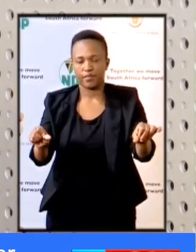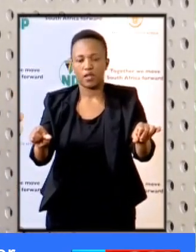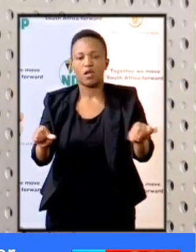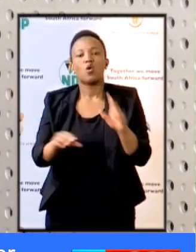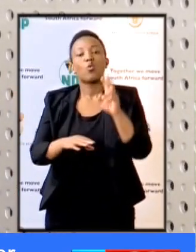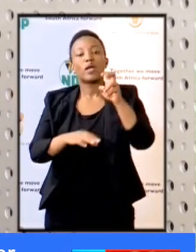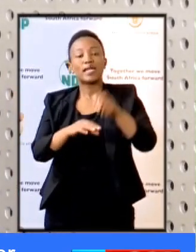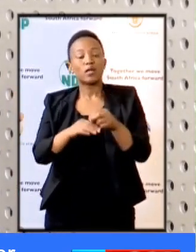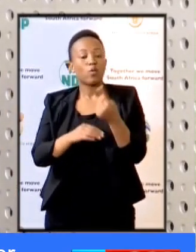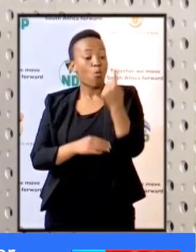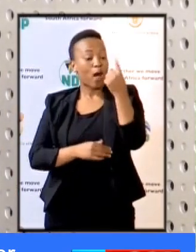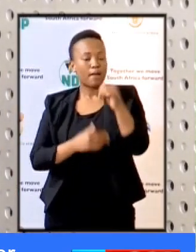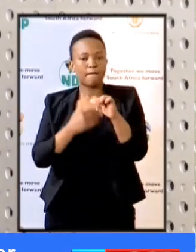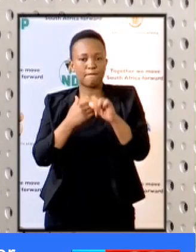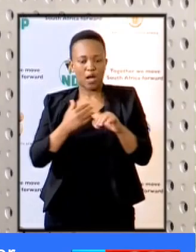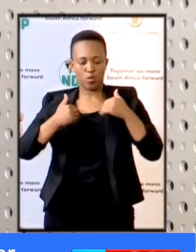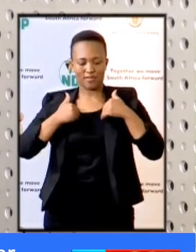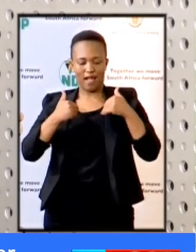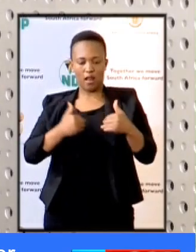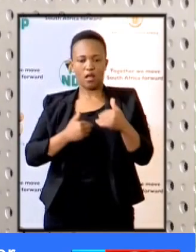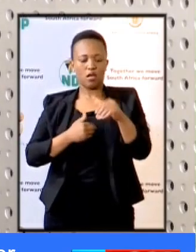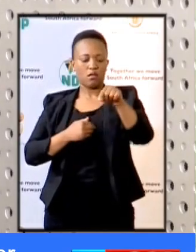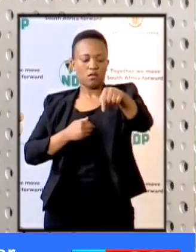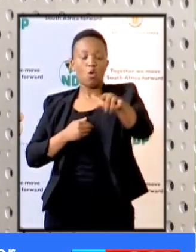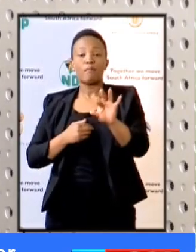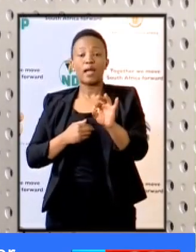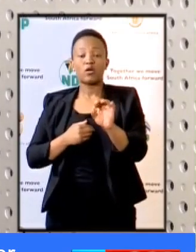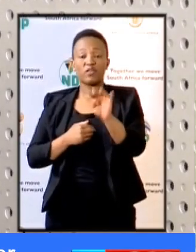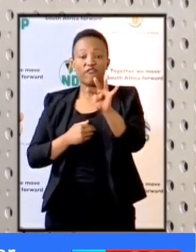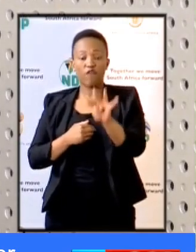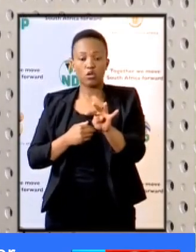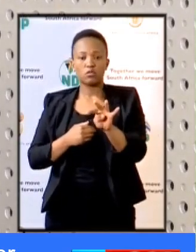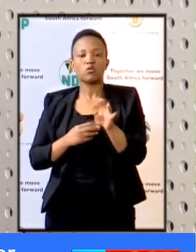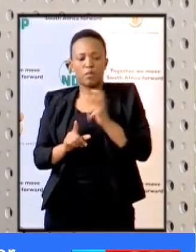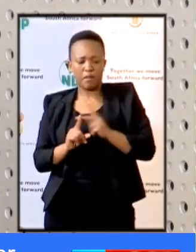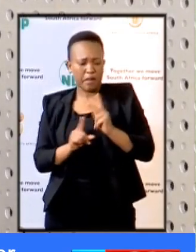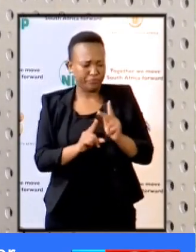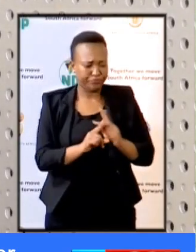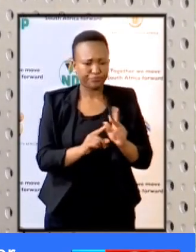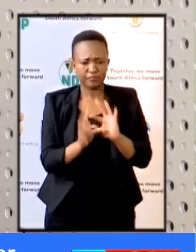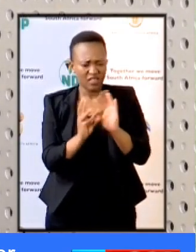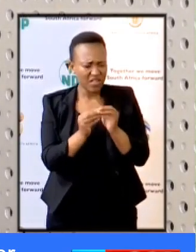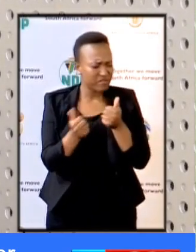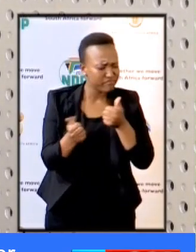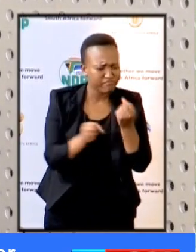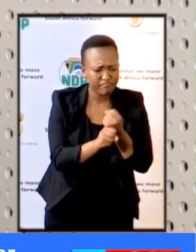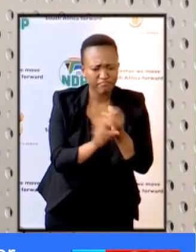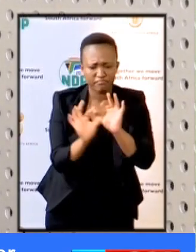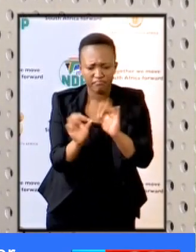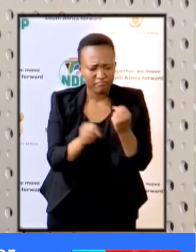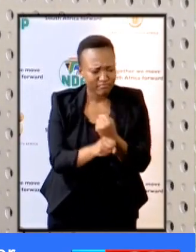inyanga yonke uqala nge-4 ukulungisela ukuthi beze. Futhi i-team